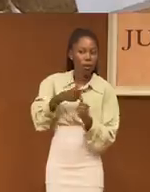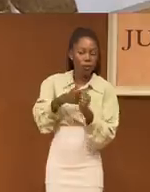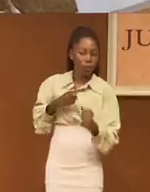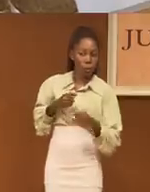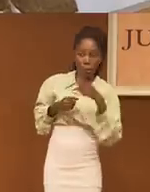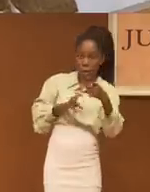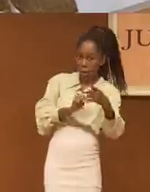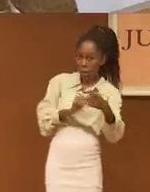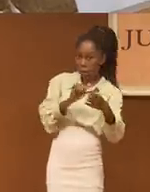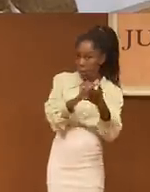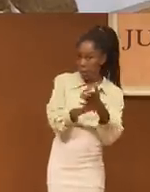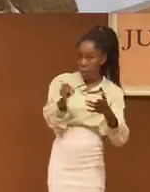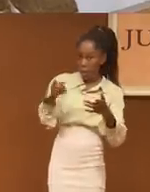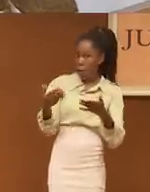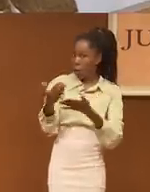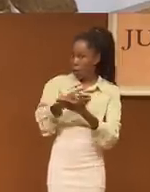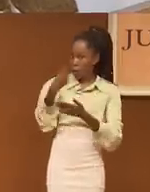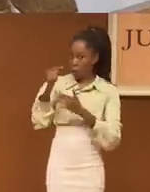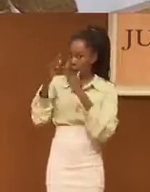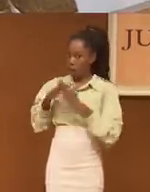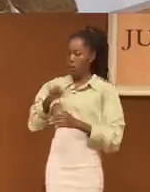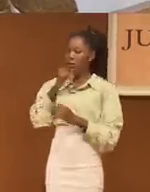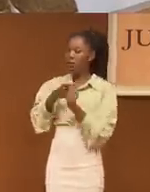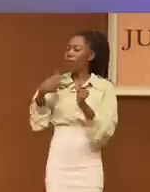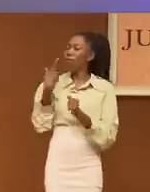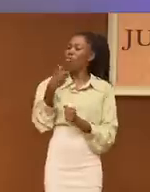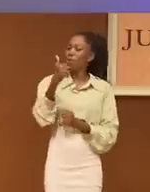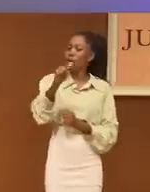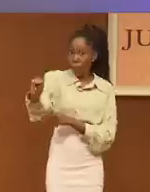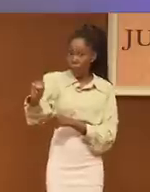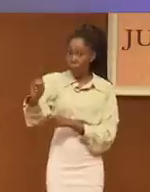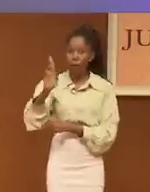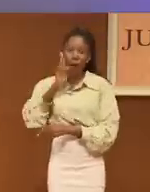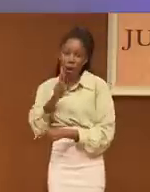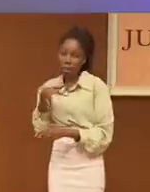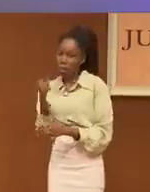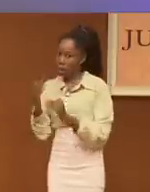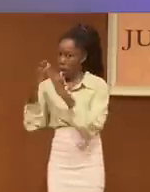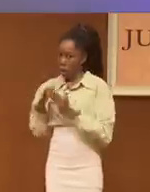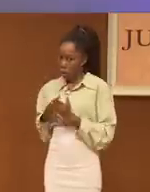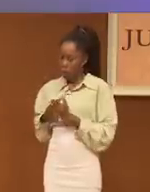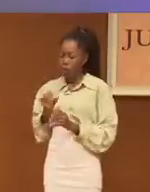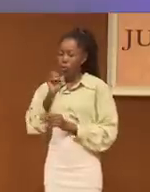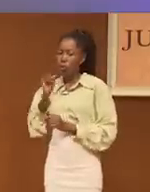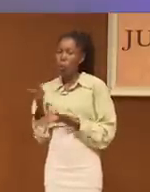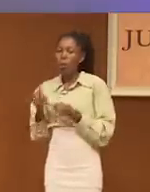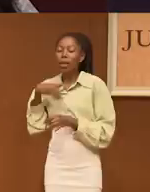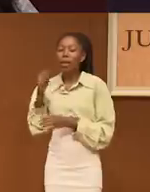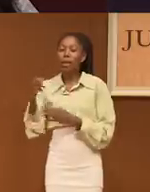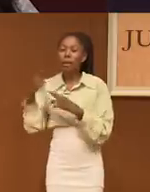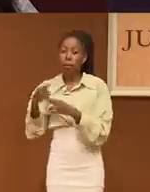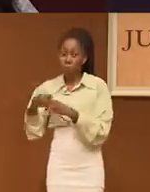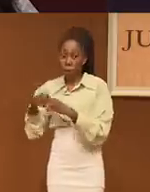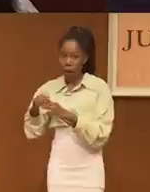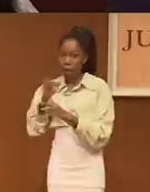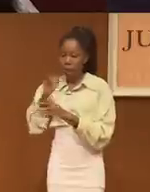from one agent, Mr. Ife. So it was later when our rent was due. I wanted to pay another one. He came